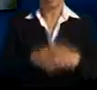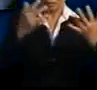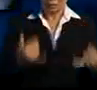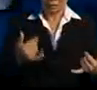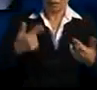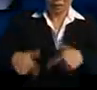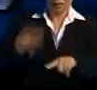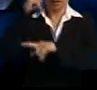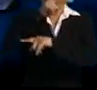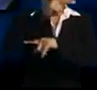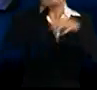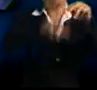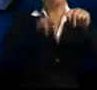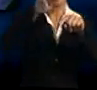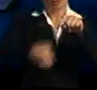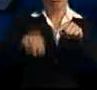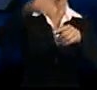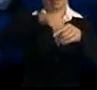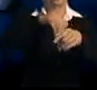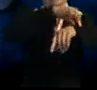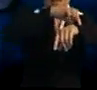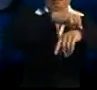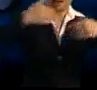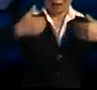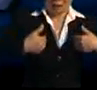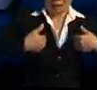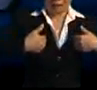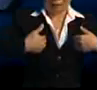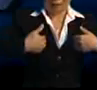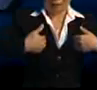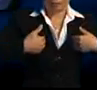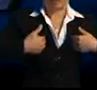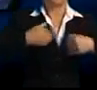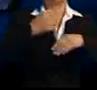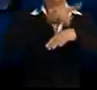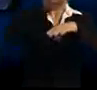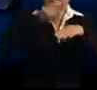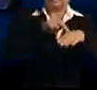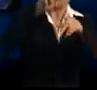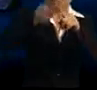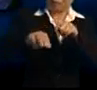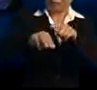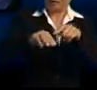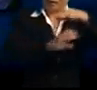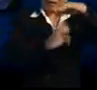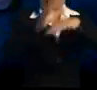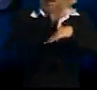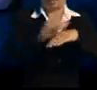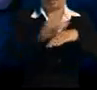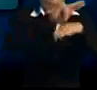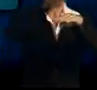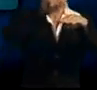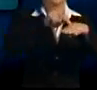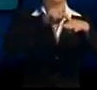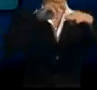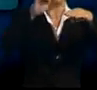Now, let's look at minerals in the earth's crust, which comprises of natural mineral elements and natural mineral compounds.